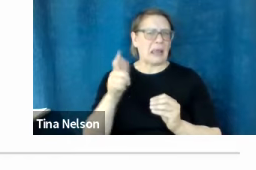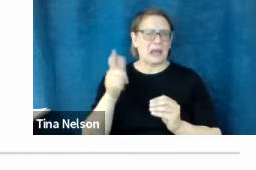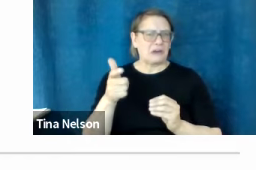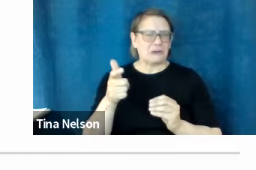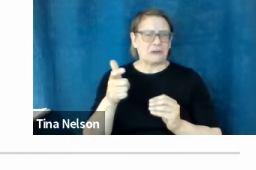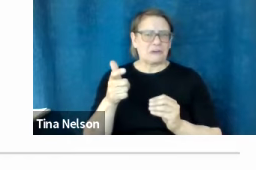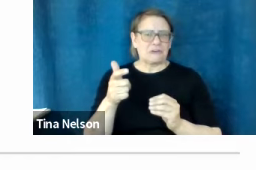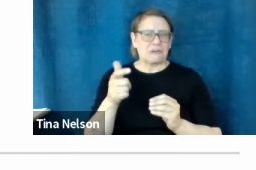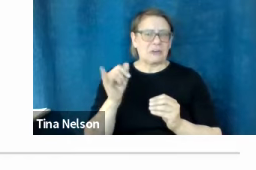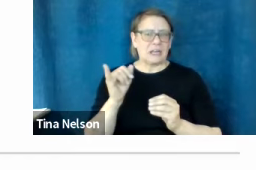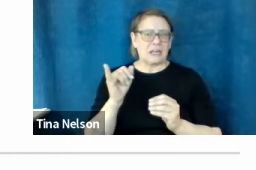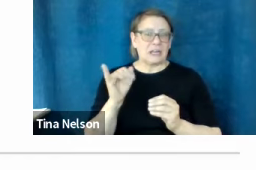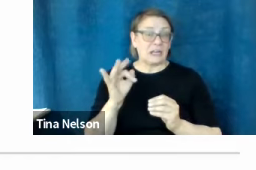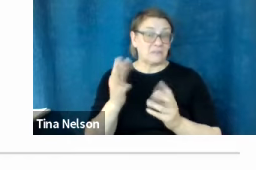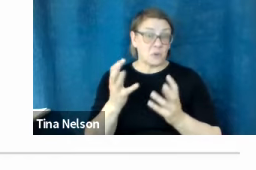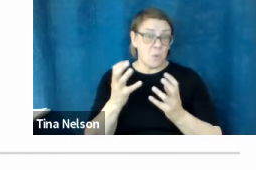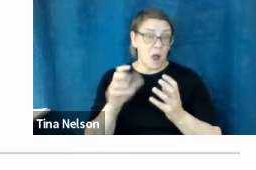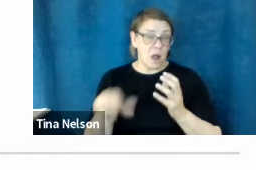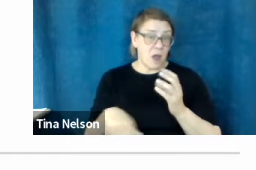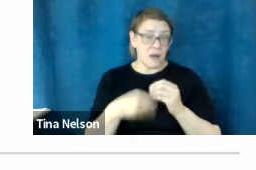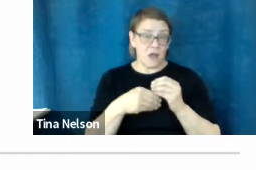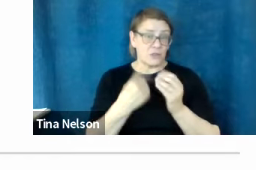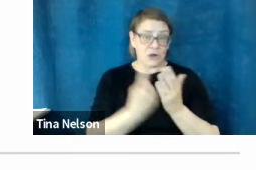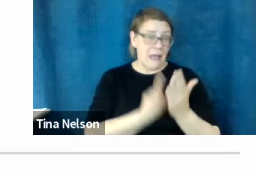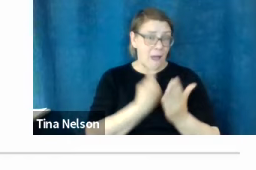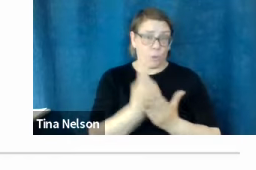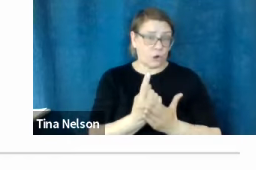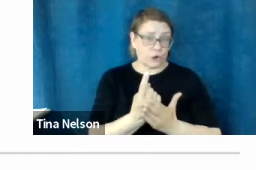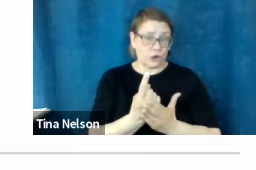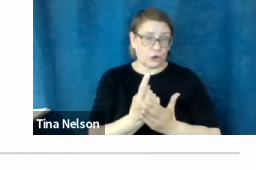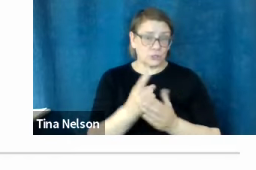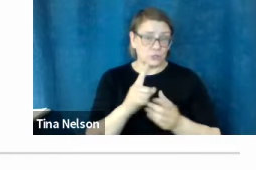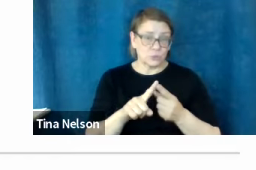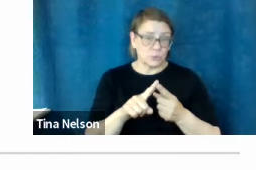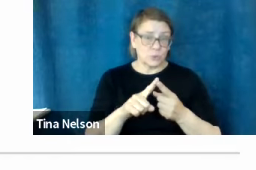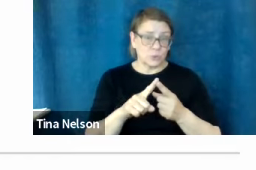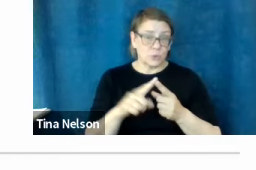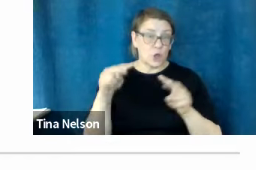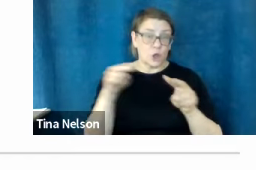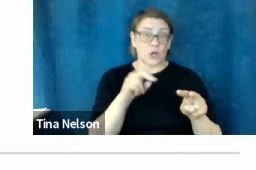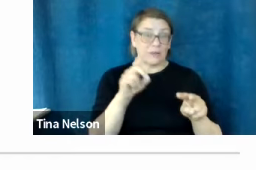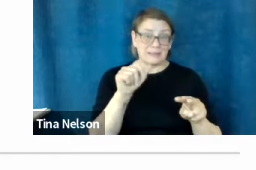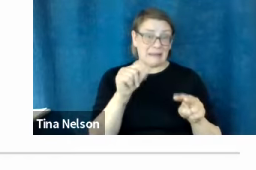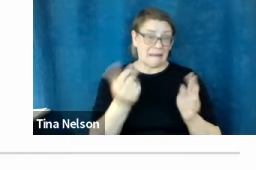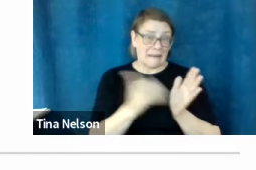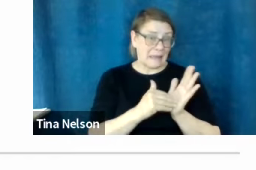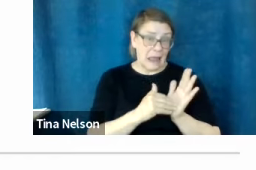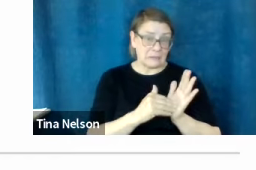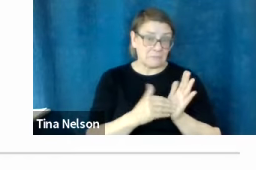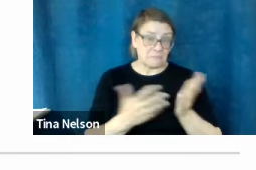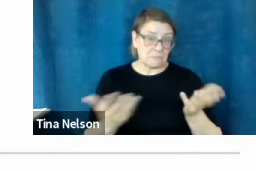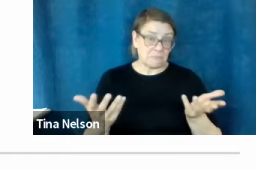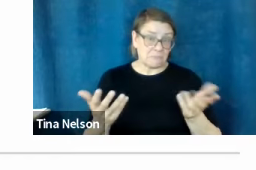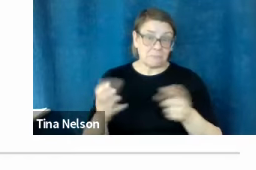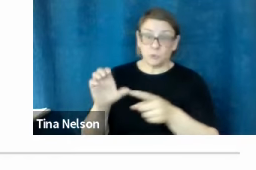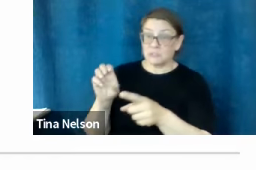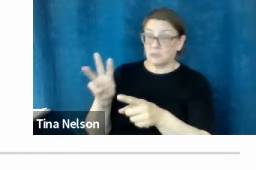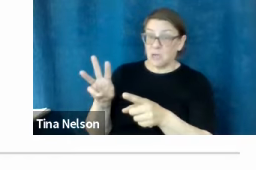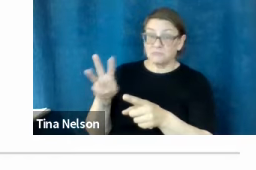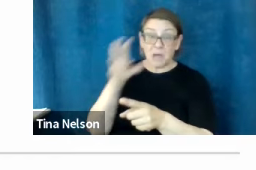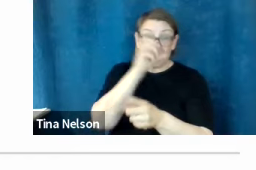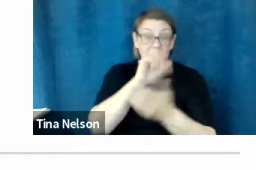if you want another hour to look at the data again. I